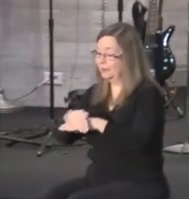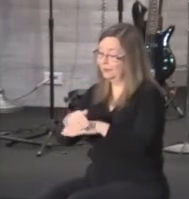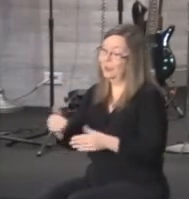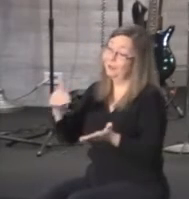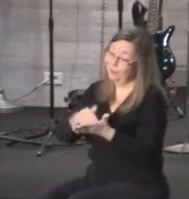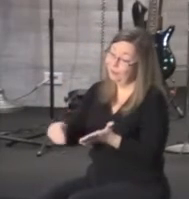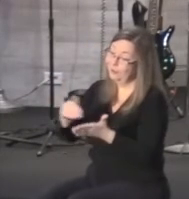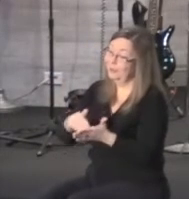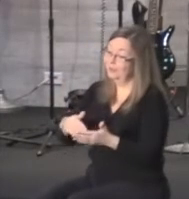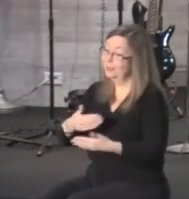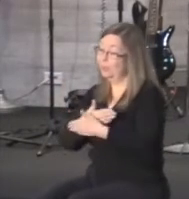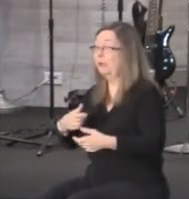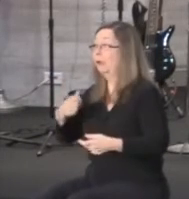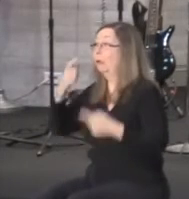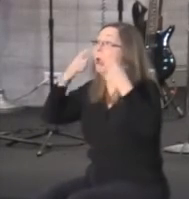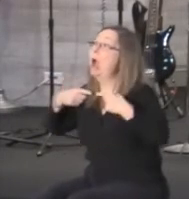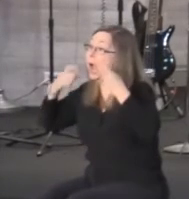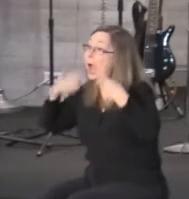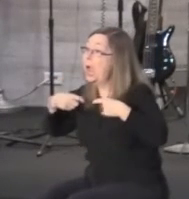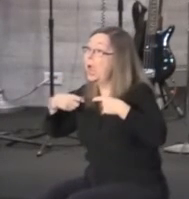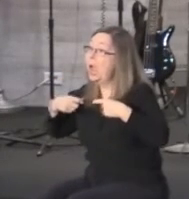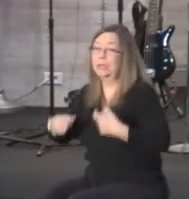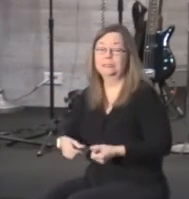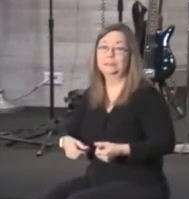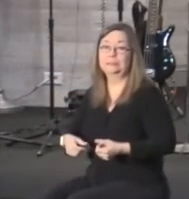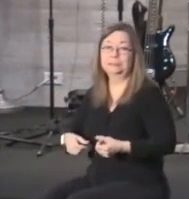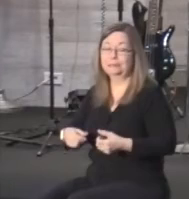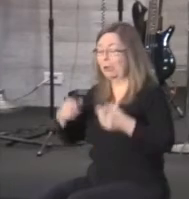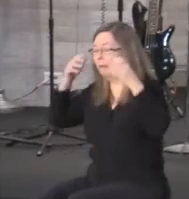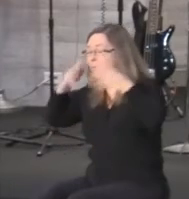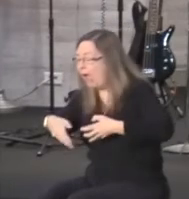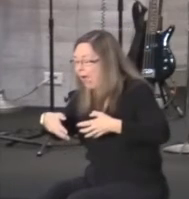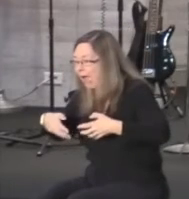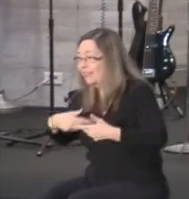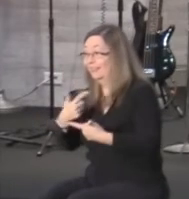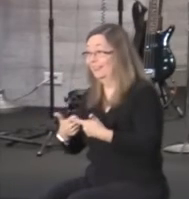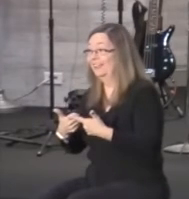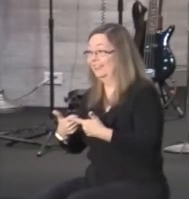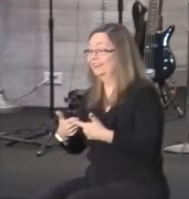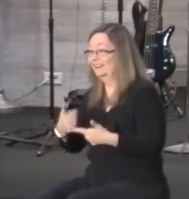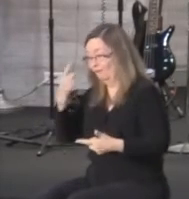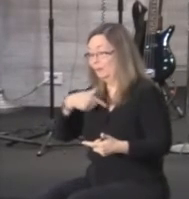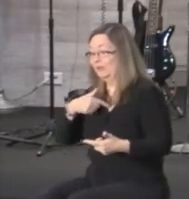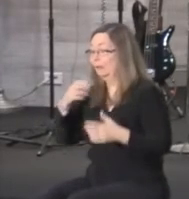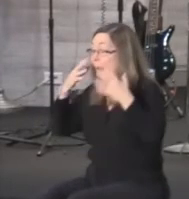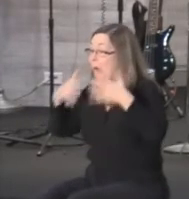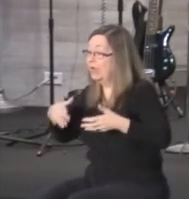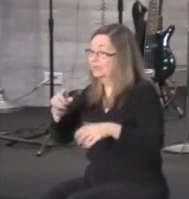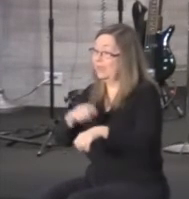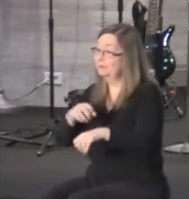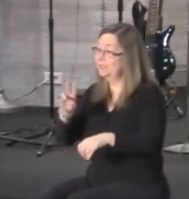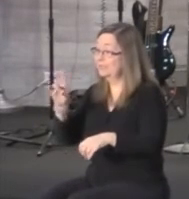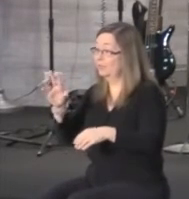diaper, cry. Don't want to go to bed. Just cry their eyes out. In fact, that's how it was for us. This is quite right. 7:30